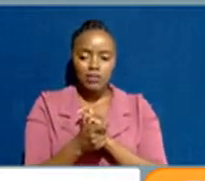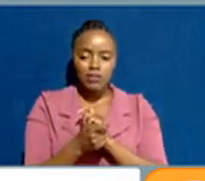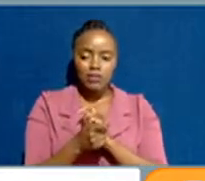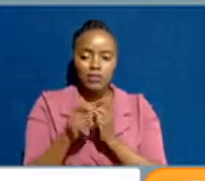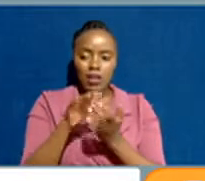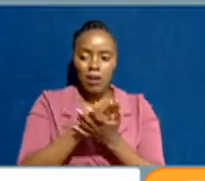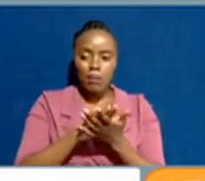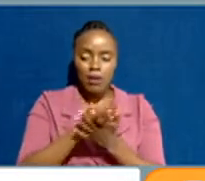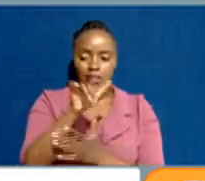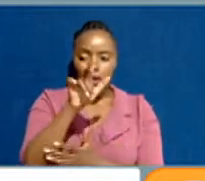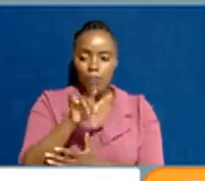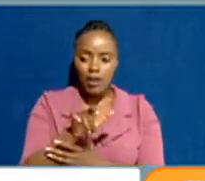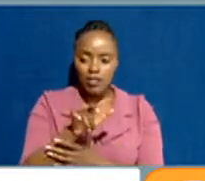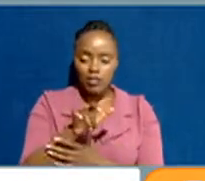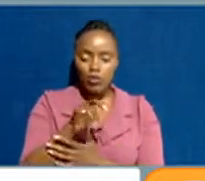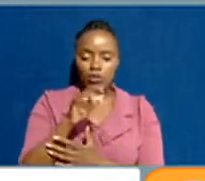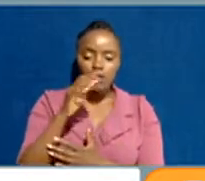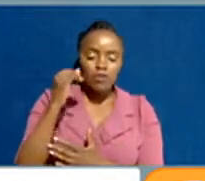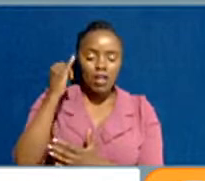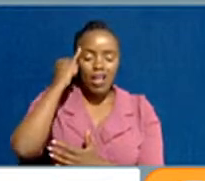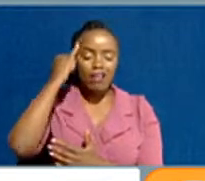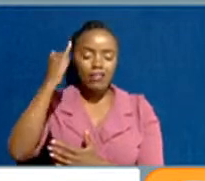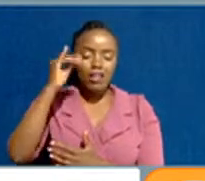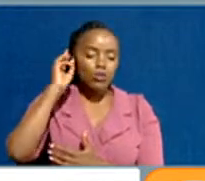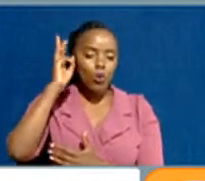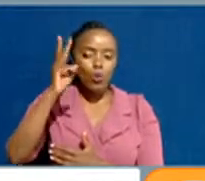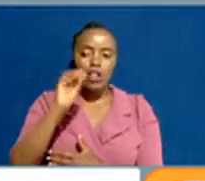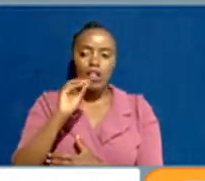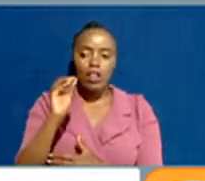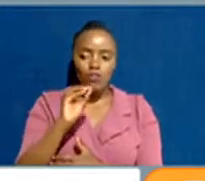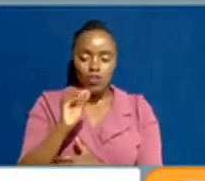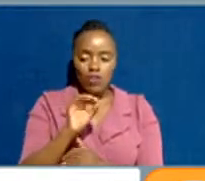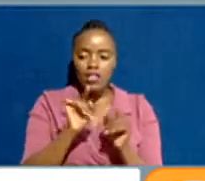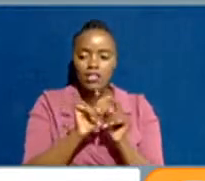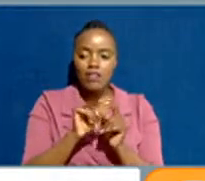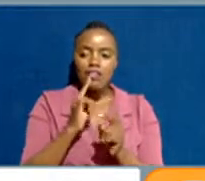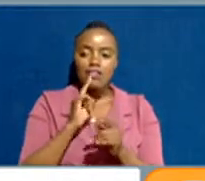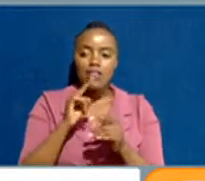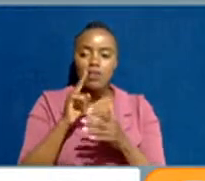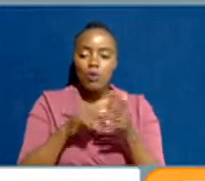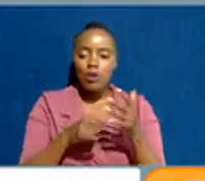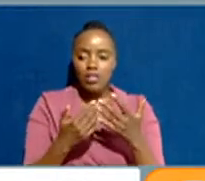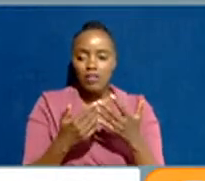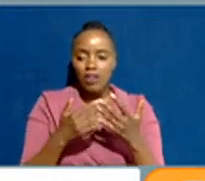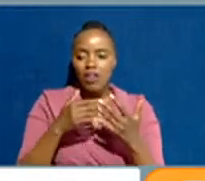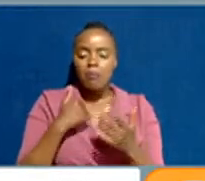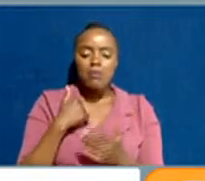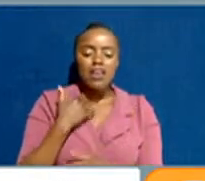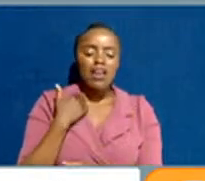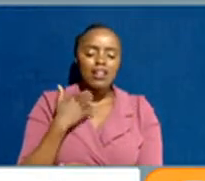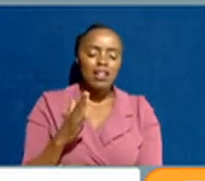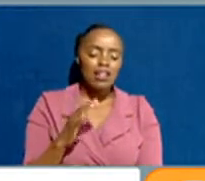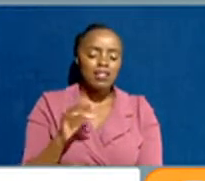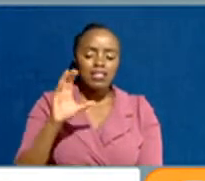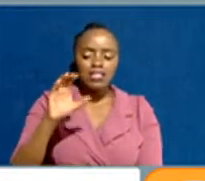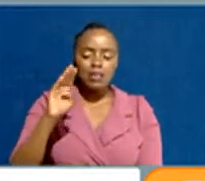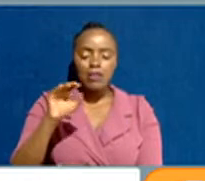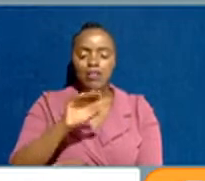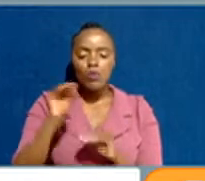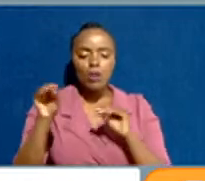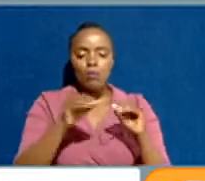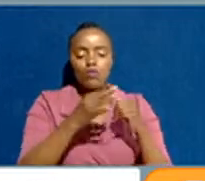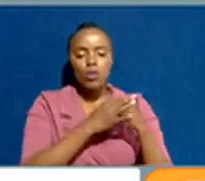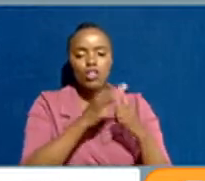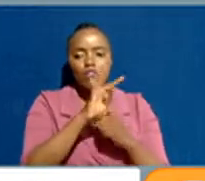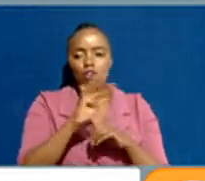based on somebody's whims. Yeah, whimsically, you can't say that, okay, fine, I don't like CBC, so let's go back to